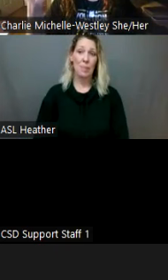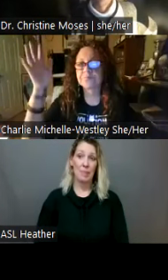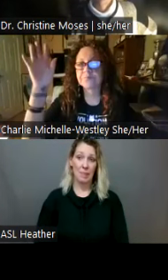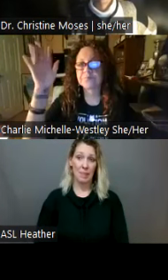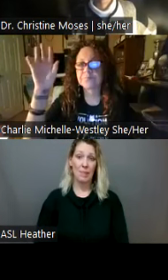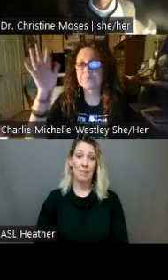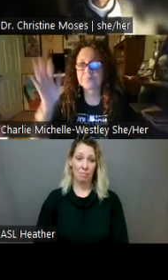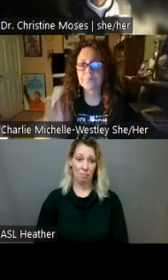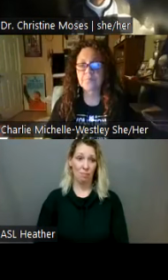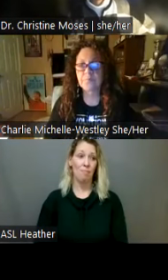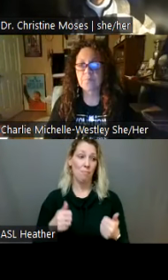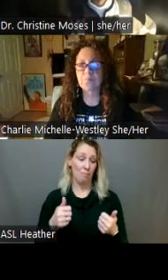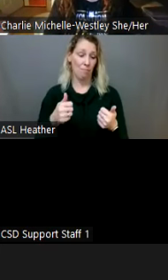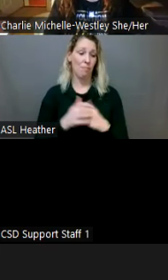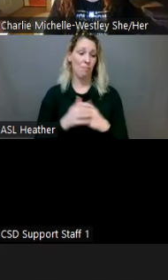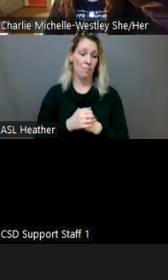We can move on.